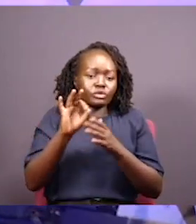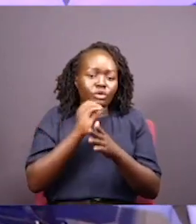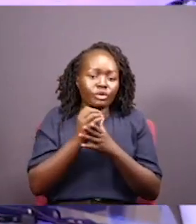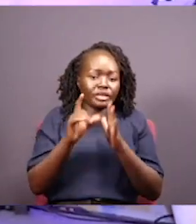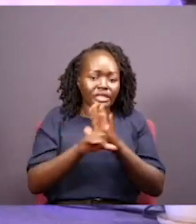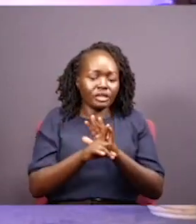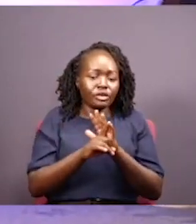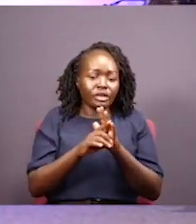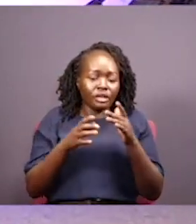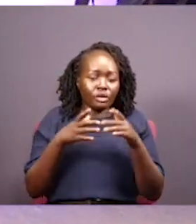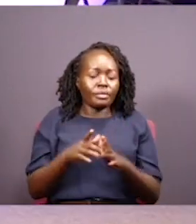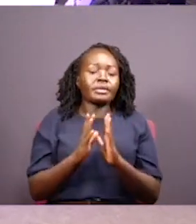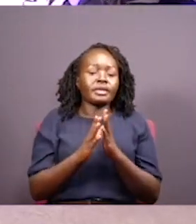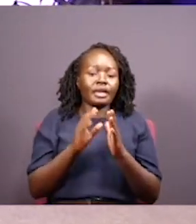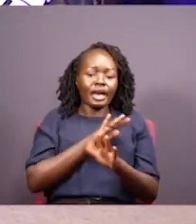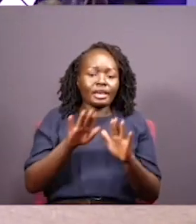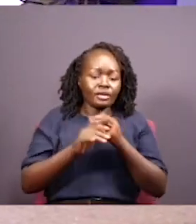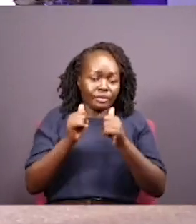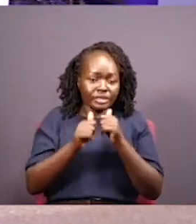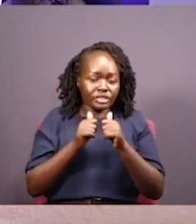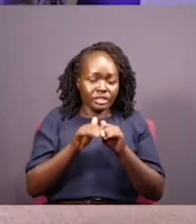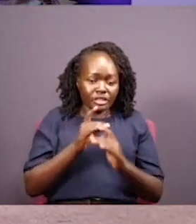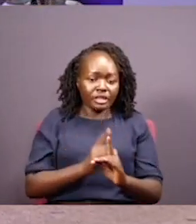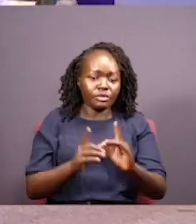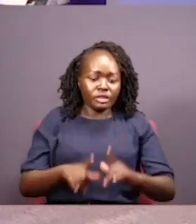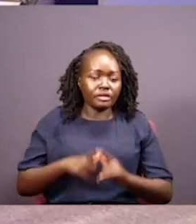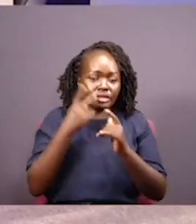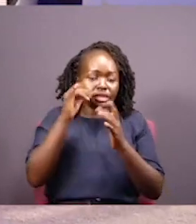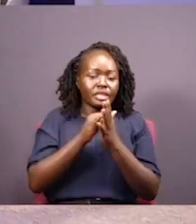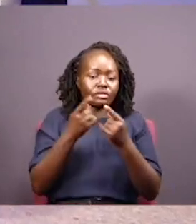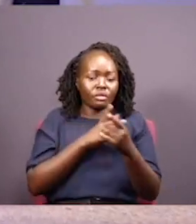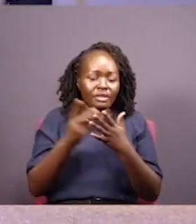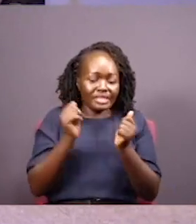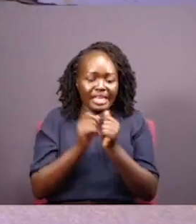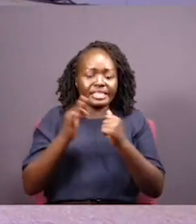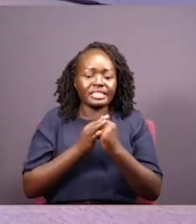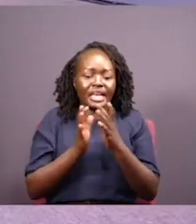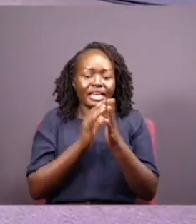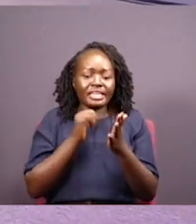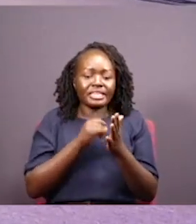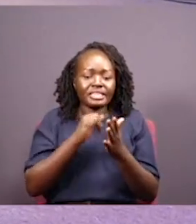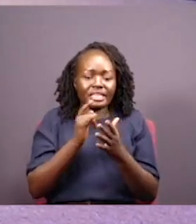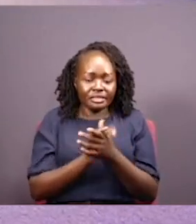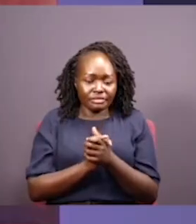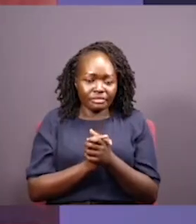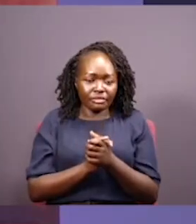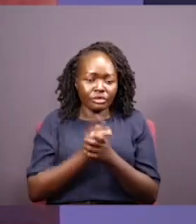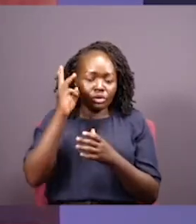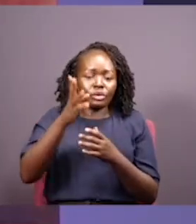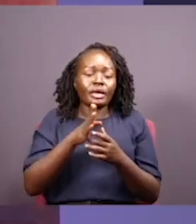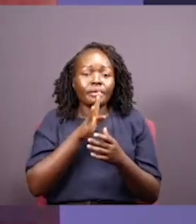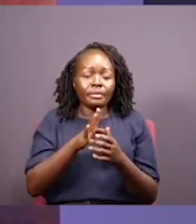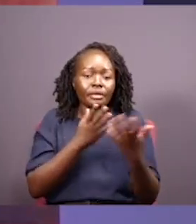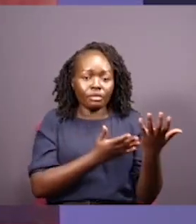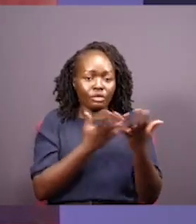which the disciples lived. We see this from verse 18. And verse 18 says, "And you will be brought before governors